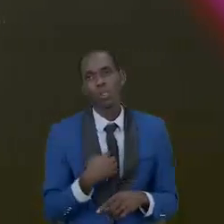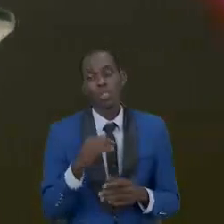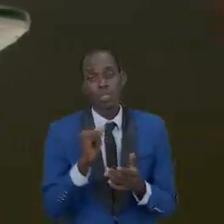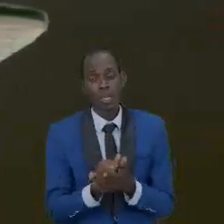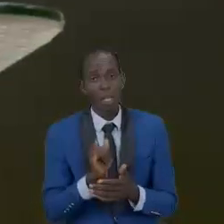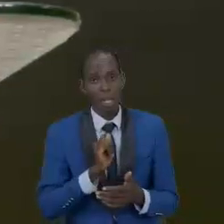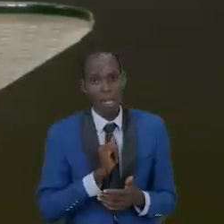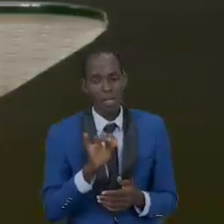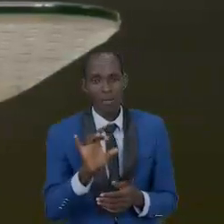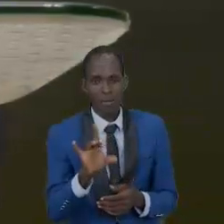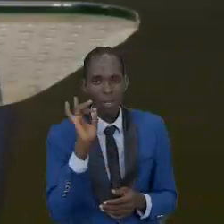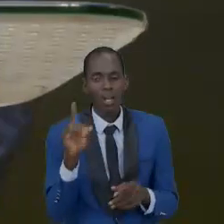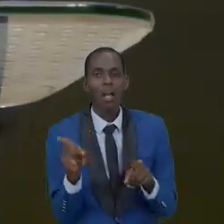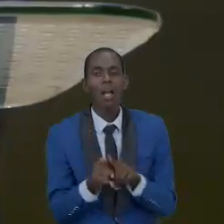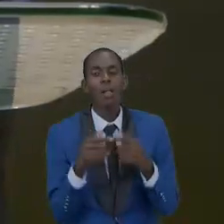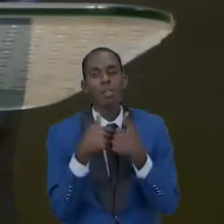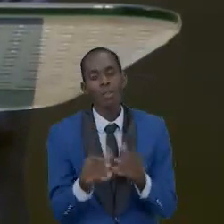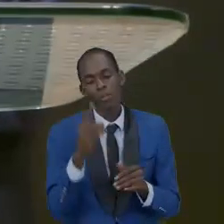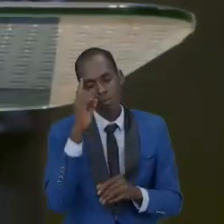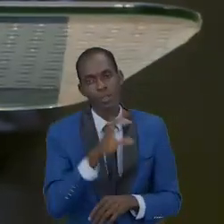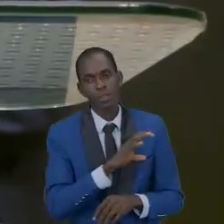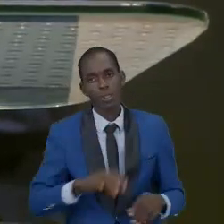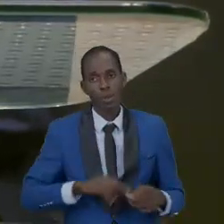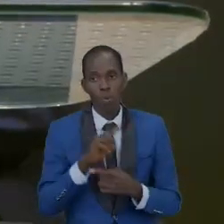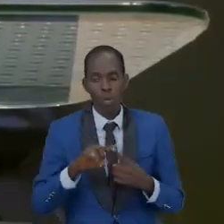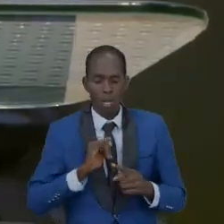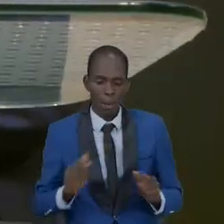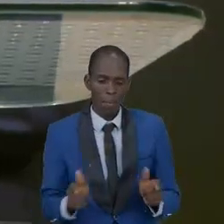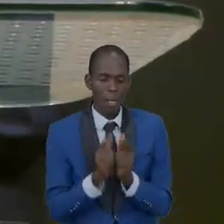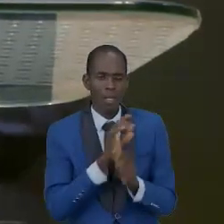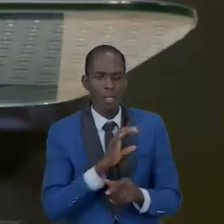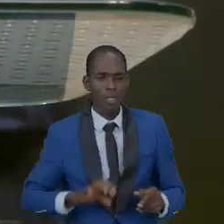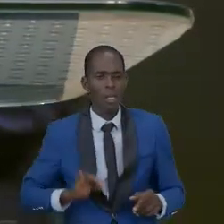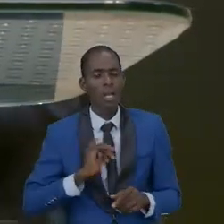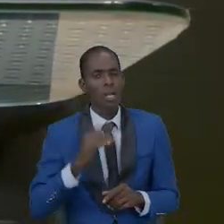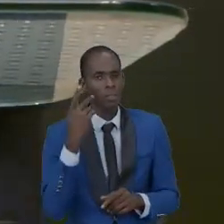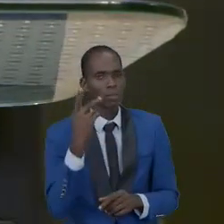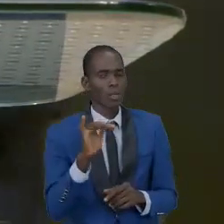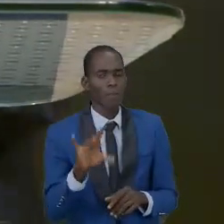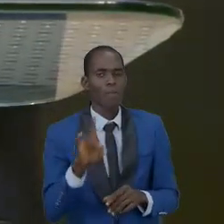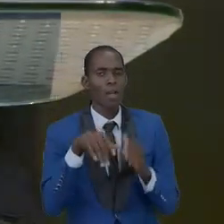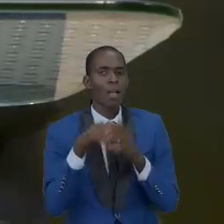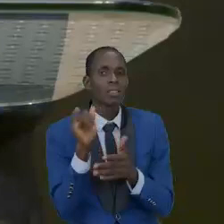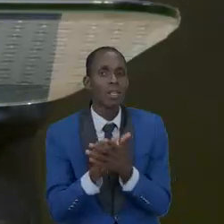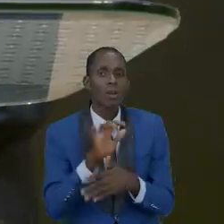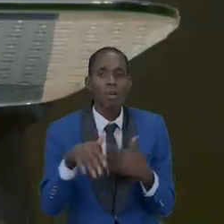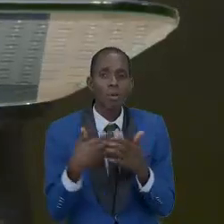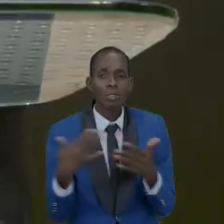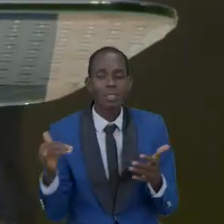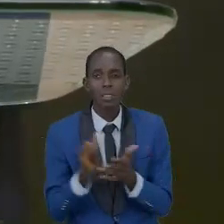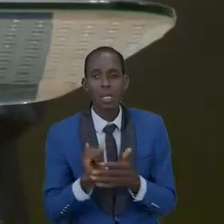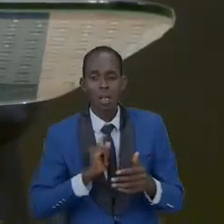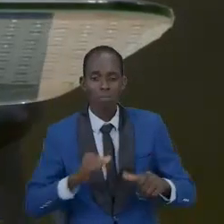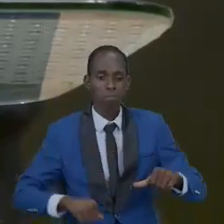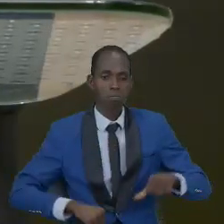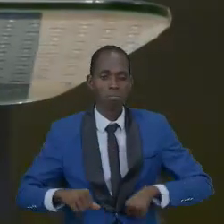counted loss for Christ. When I met Christ, I discovered that all those things I bragged about, all